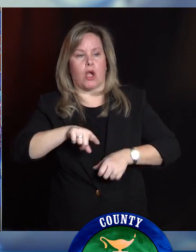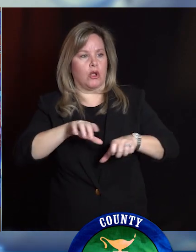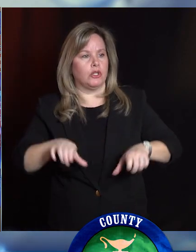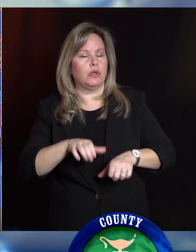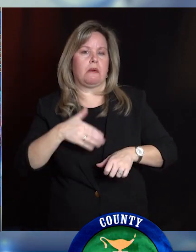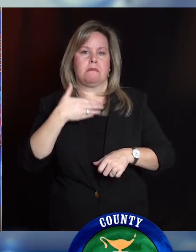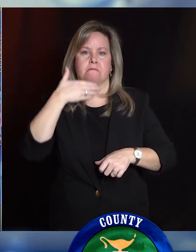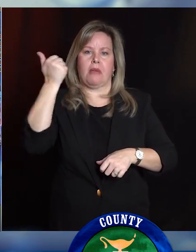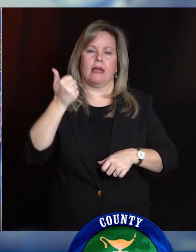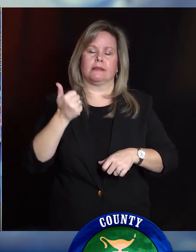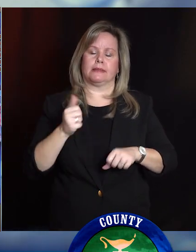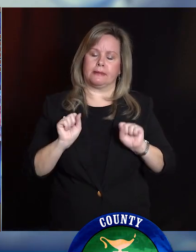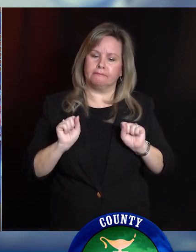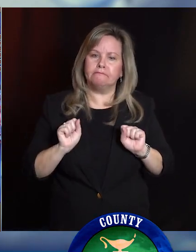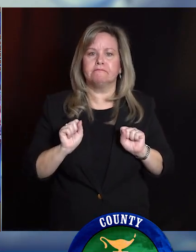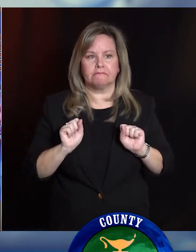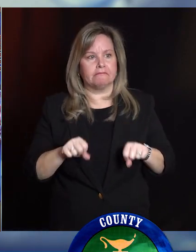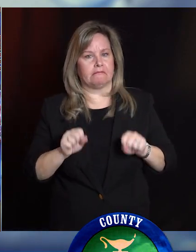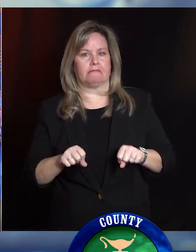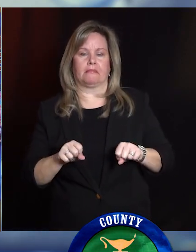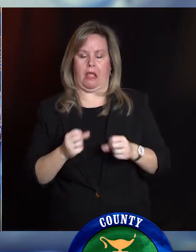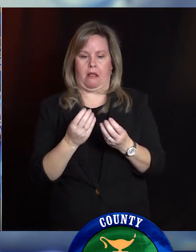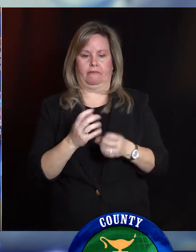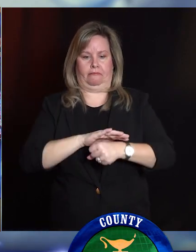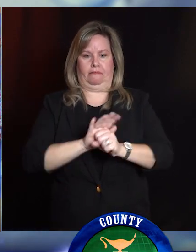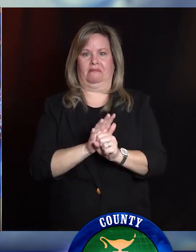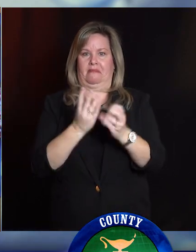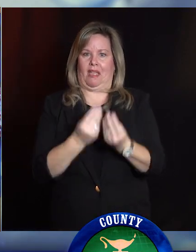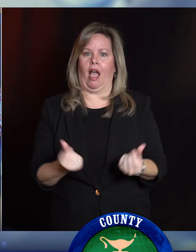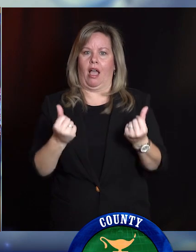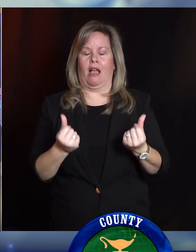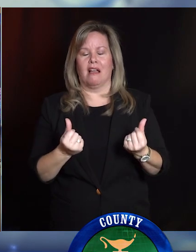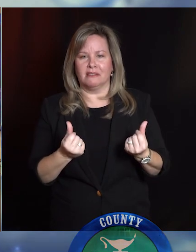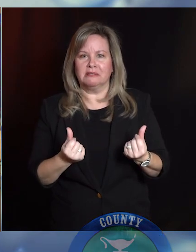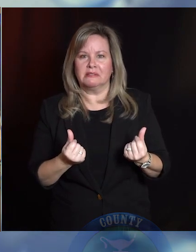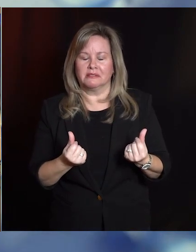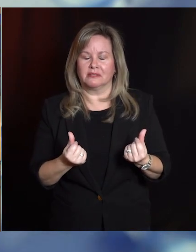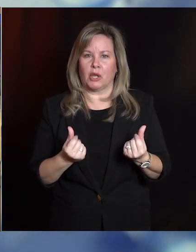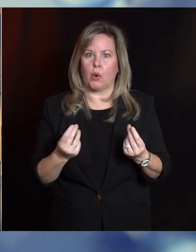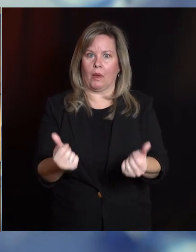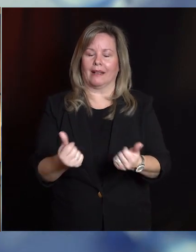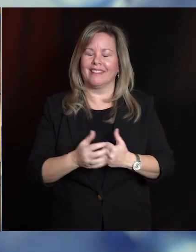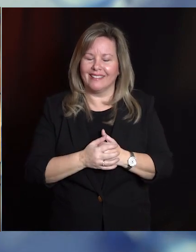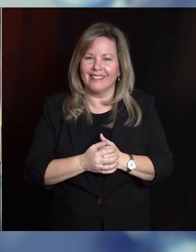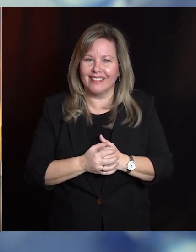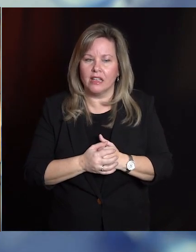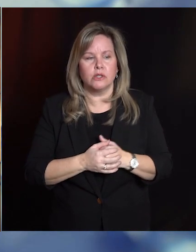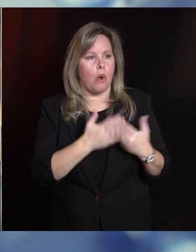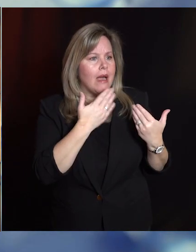through this pandemic quickly. And so thanks to them and thanks to all of you. And I want to encourage all of you,